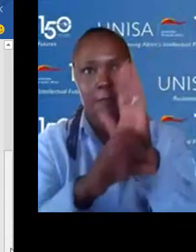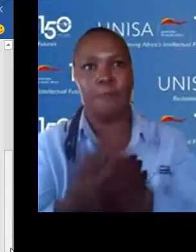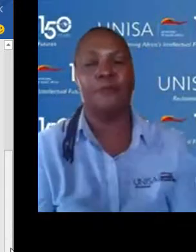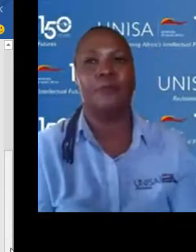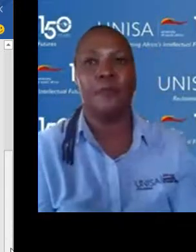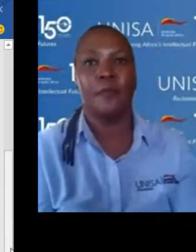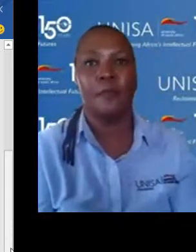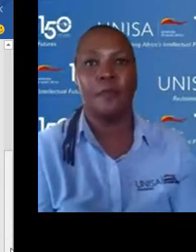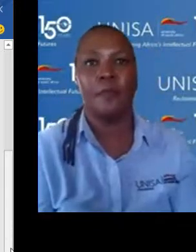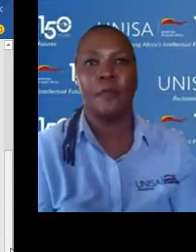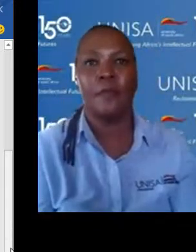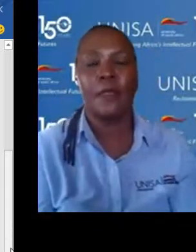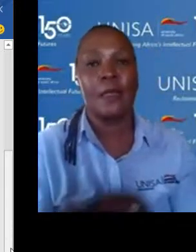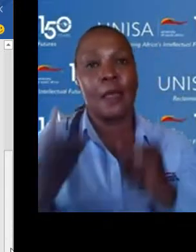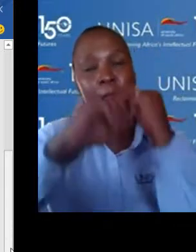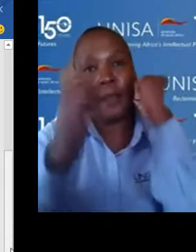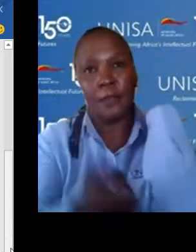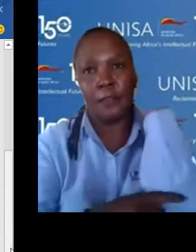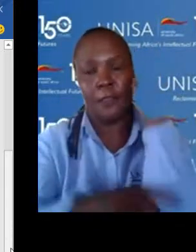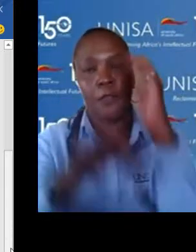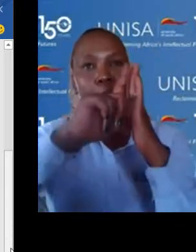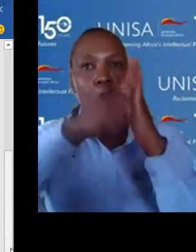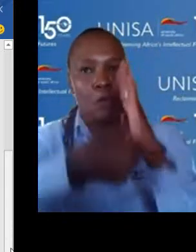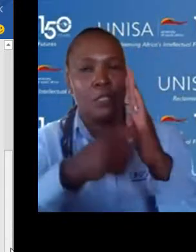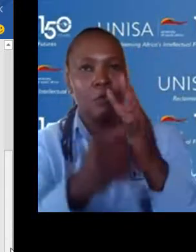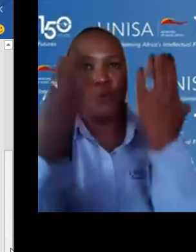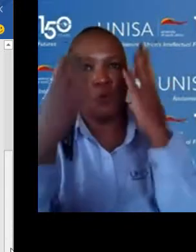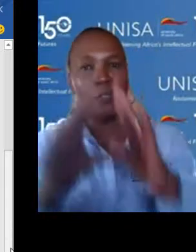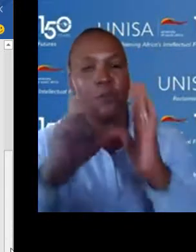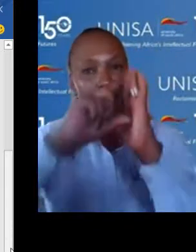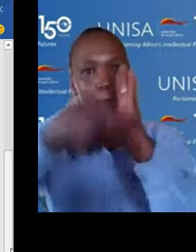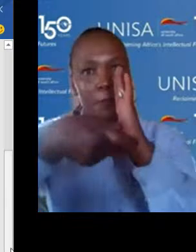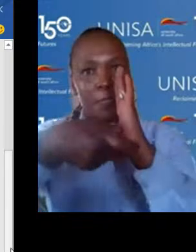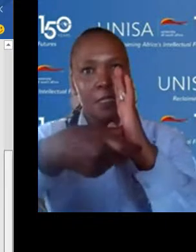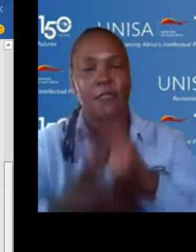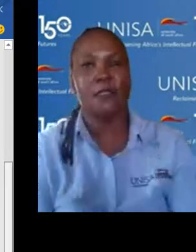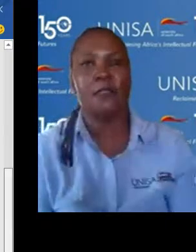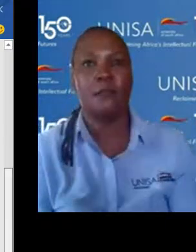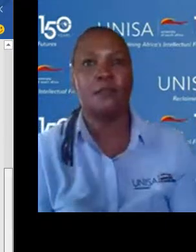And lastly, policy on students with disabilities.